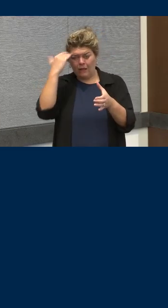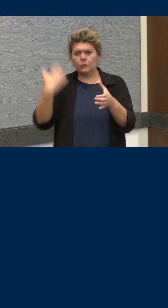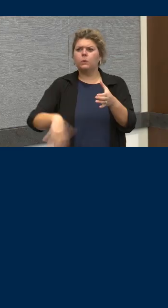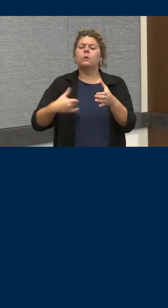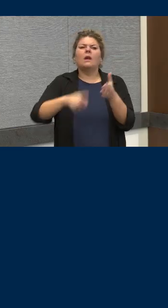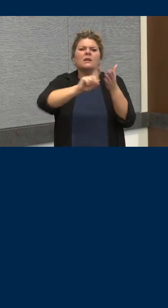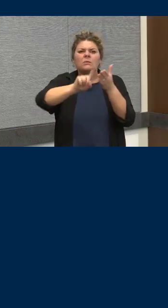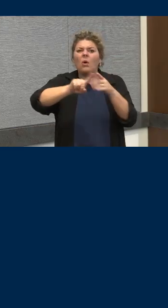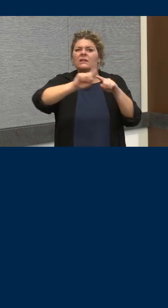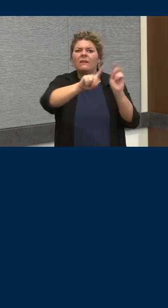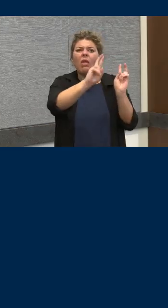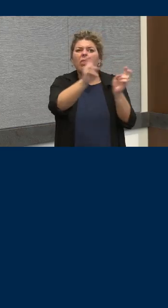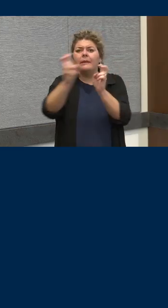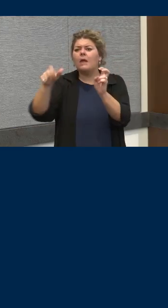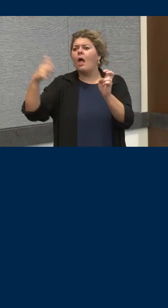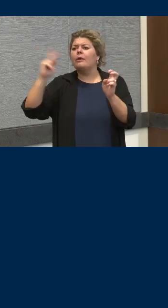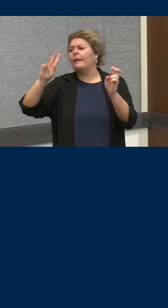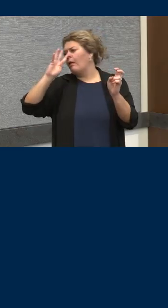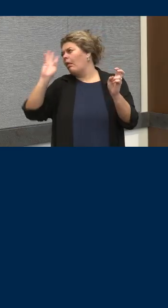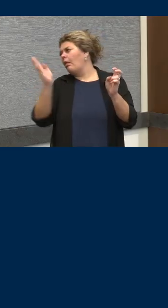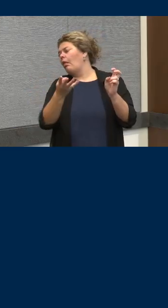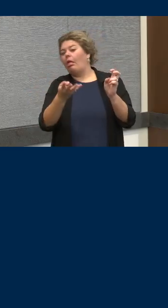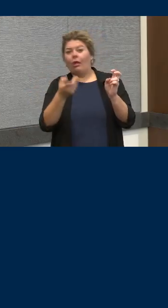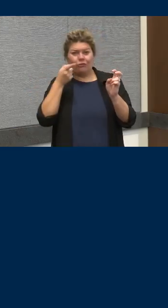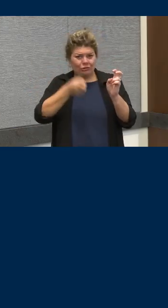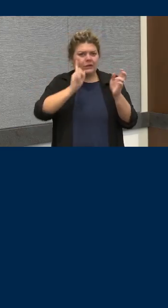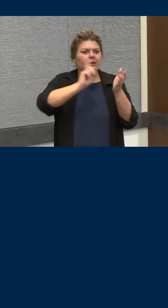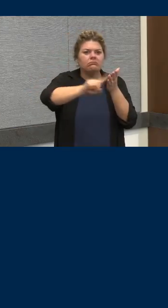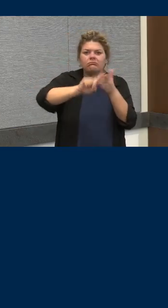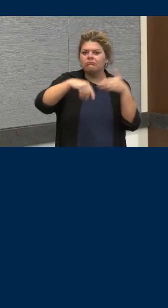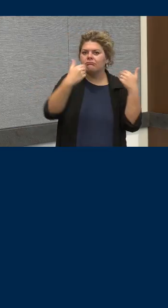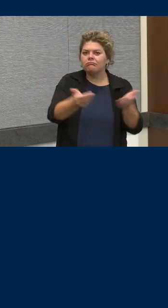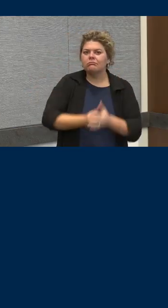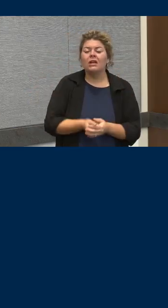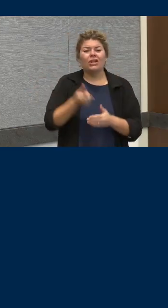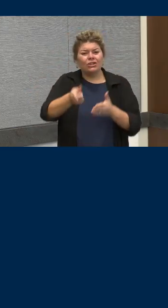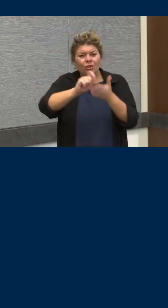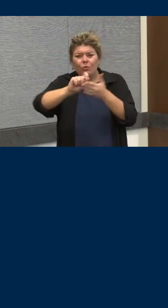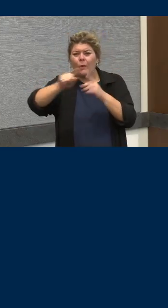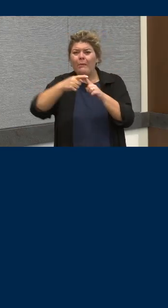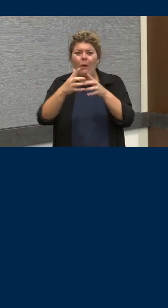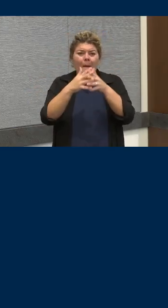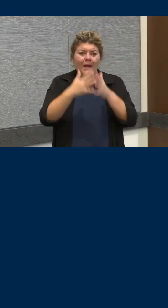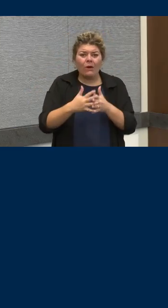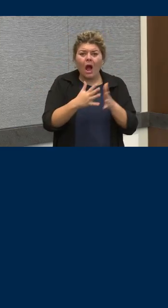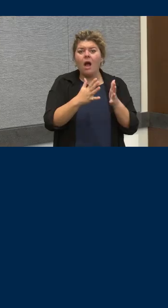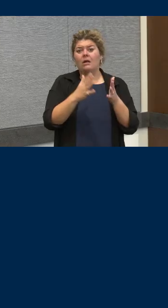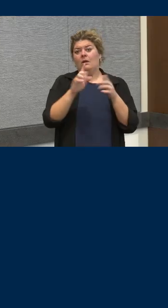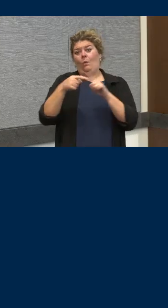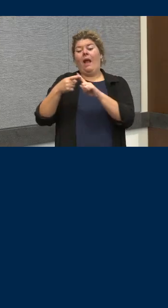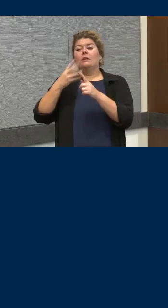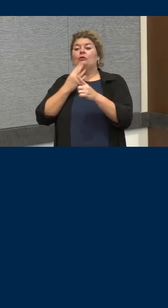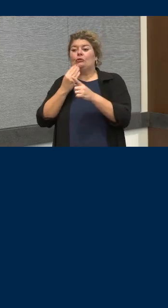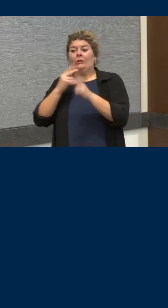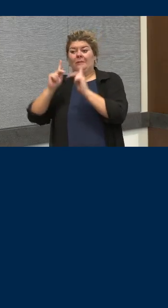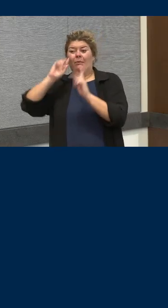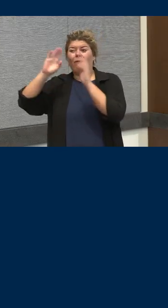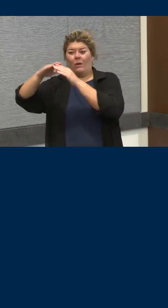that others have overlooked. She wrote about America when Jewish scholars focused on